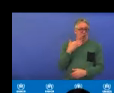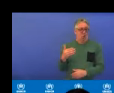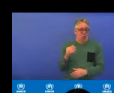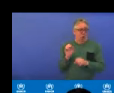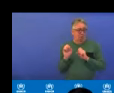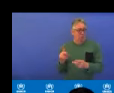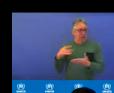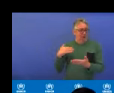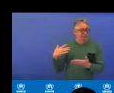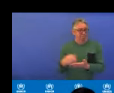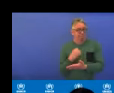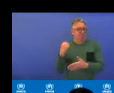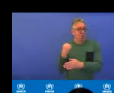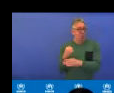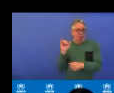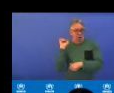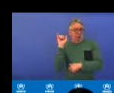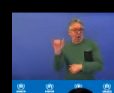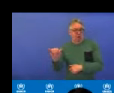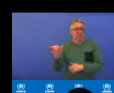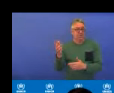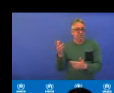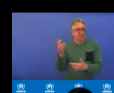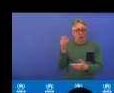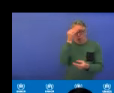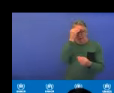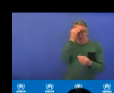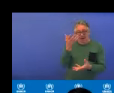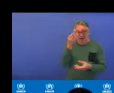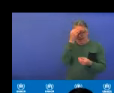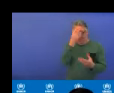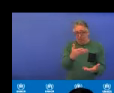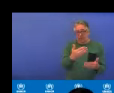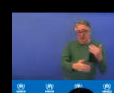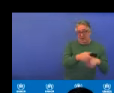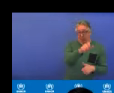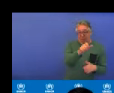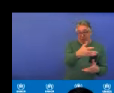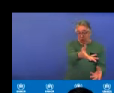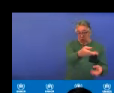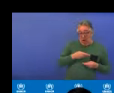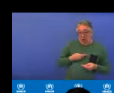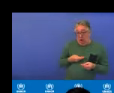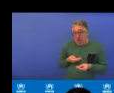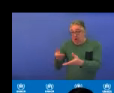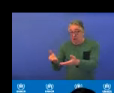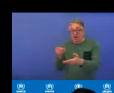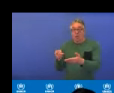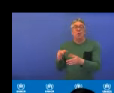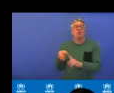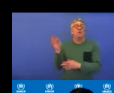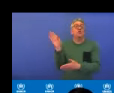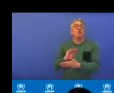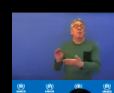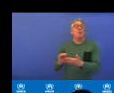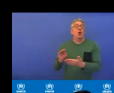with disabilities to channel information to those rapporteurs in advance of those visits, during those visits, so they meet with